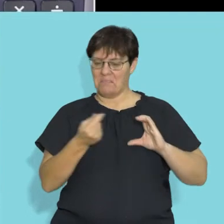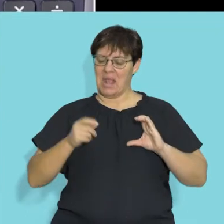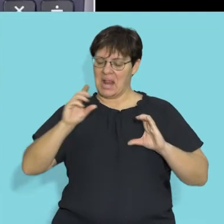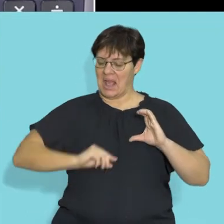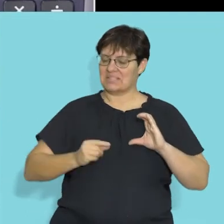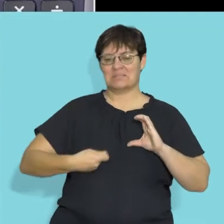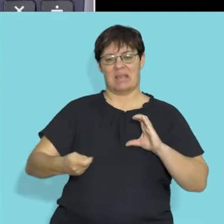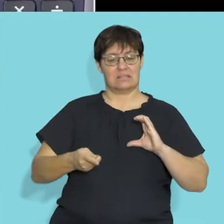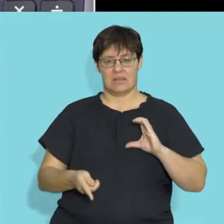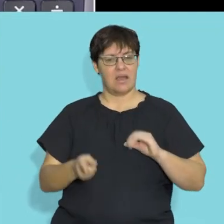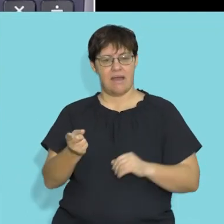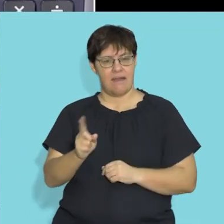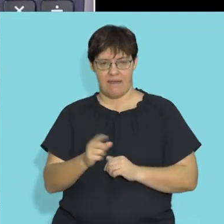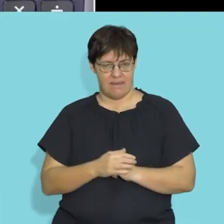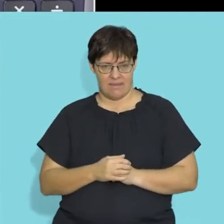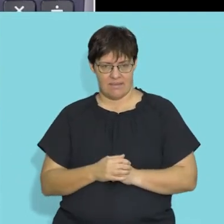of 13,000,